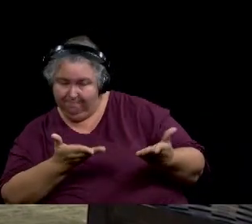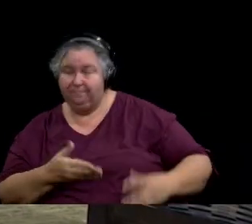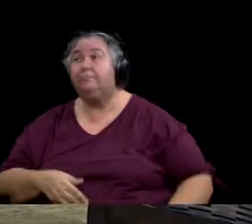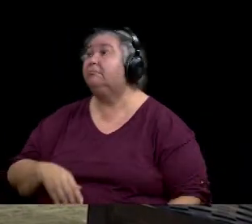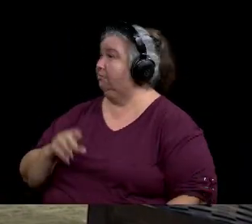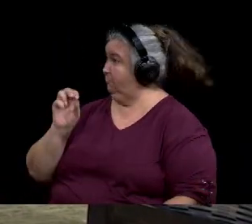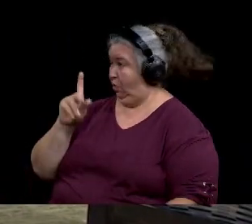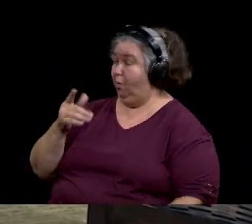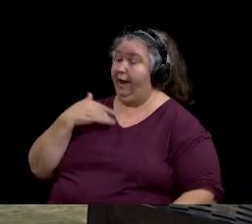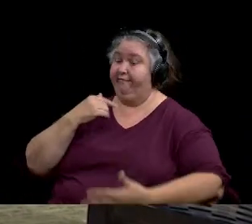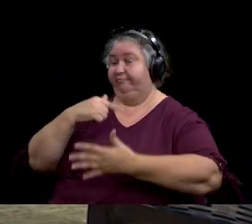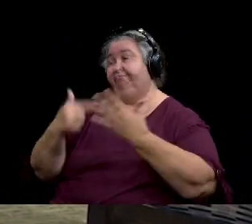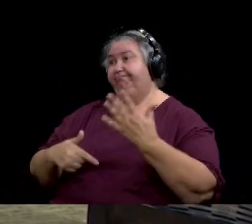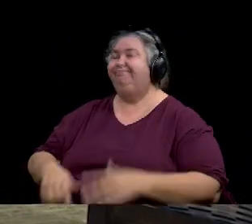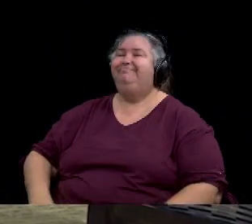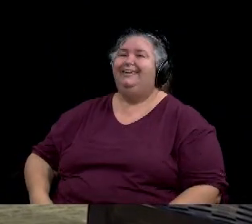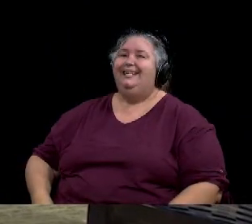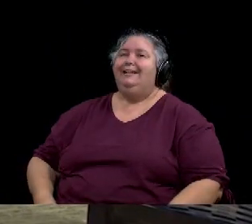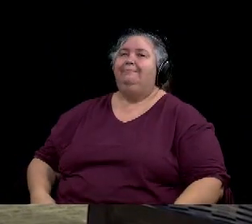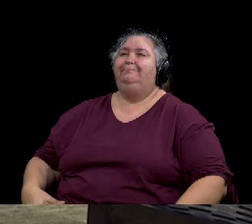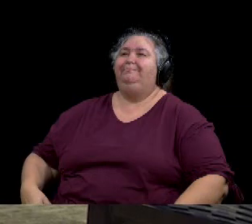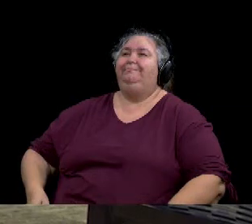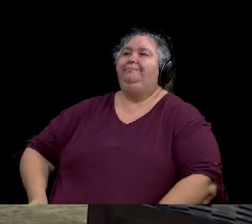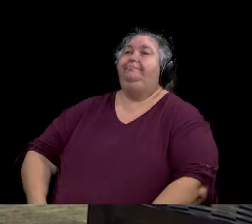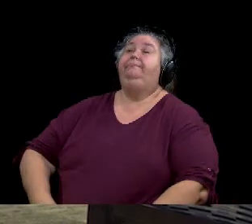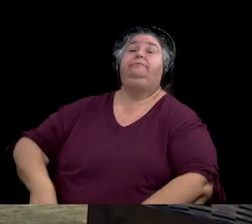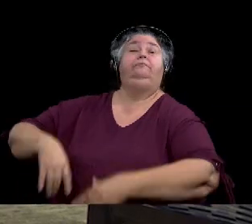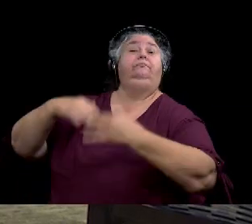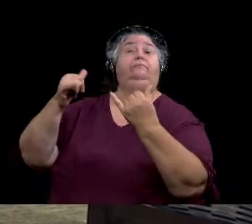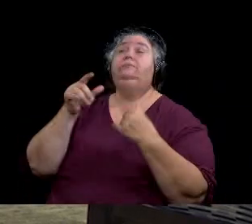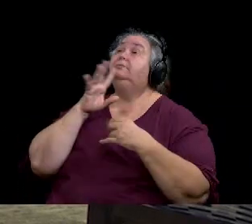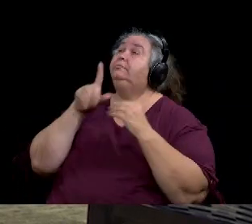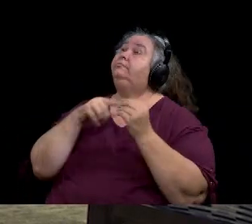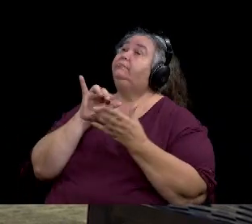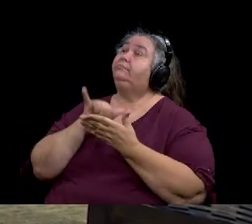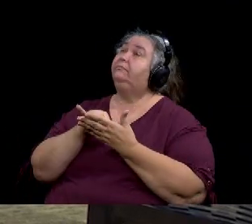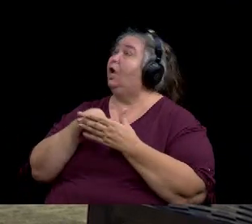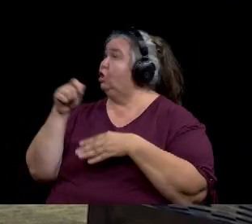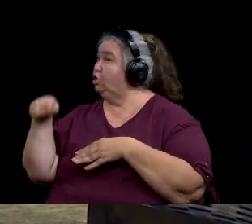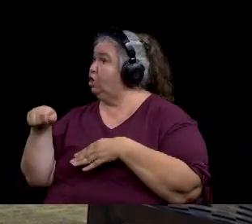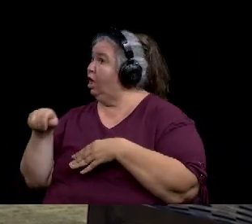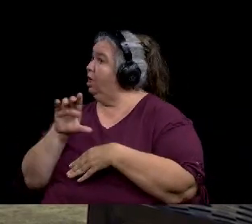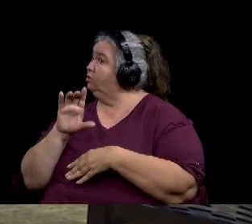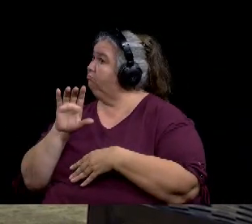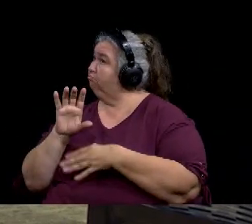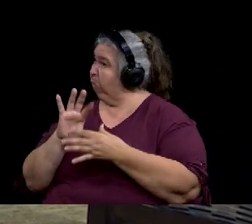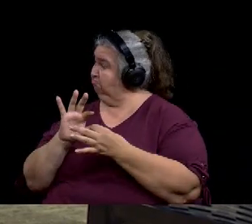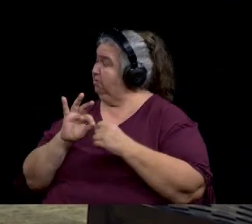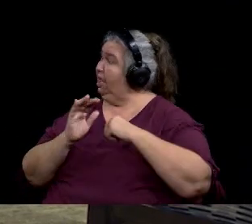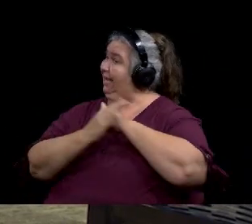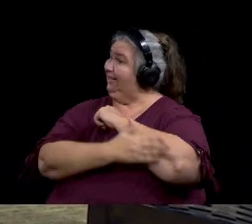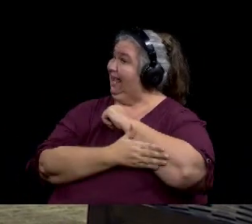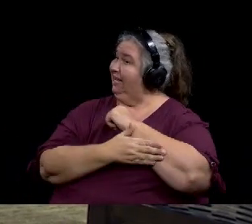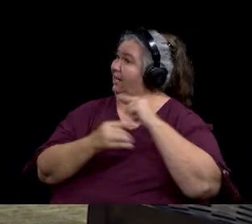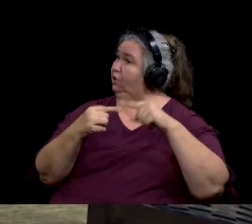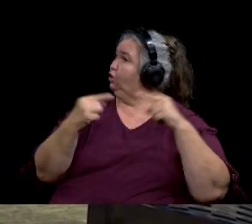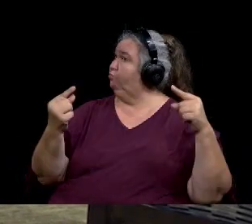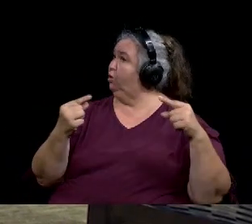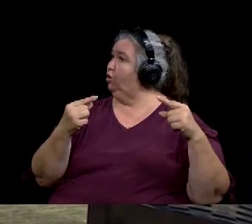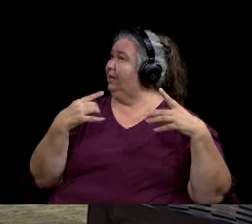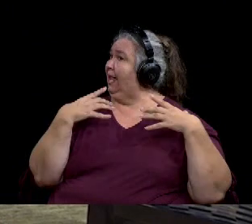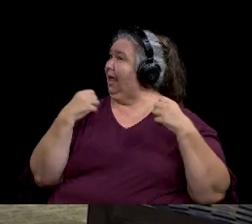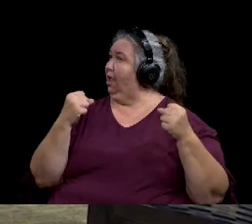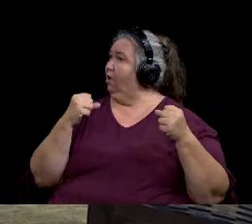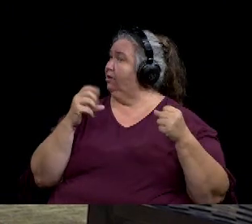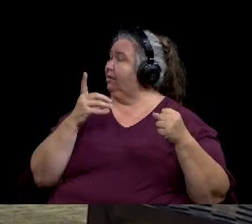because we have a number of them. And right off the bat, we'll talk about one that you kind of talked about, Judge. The county has disputed the state health commissioner's claim